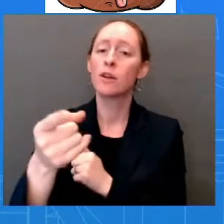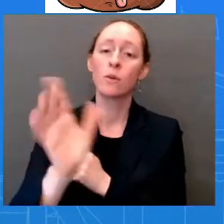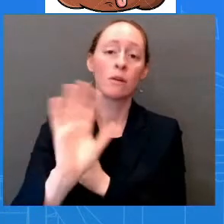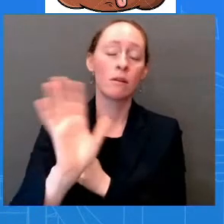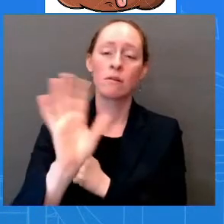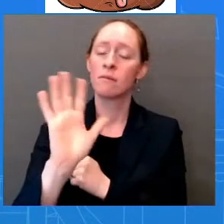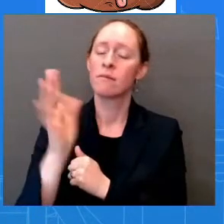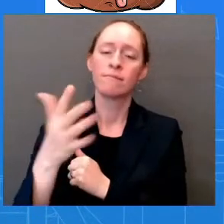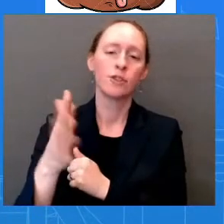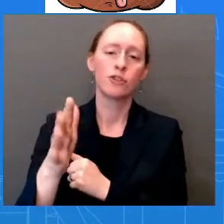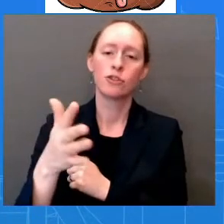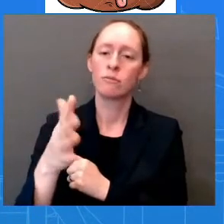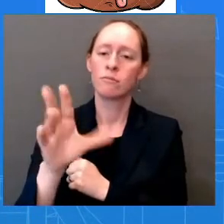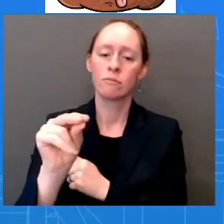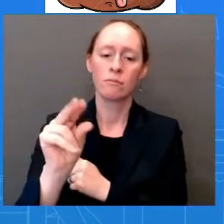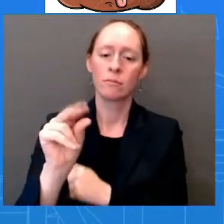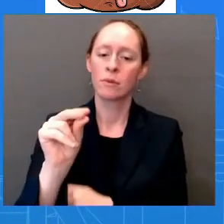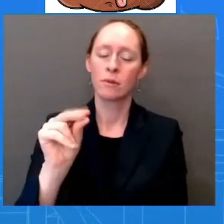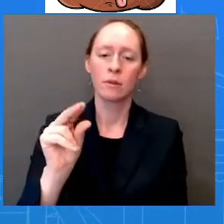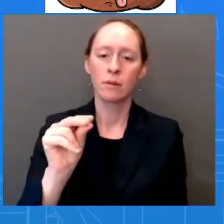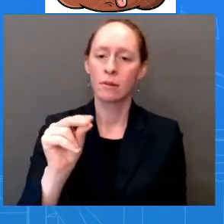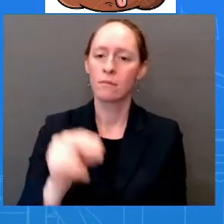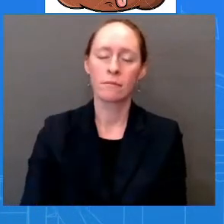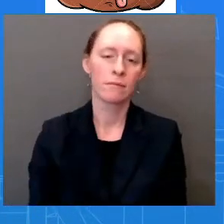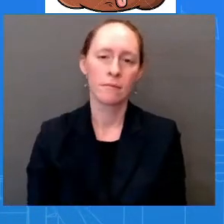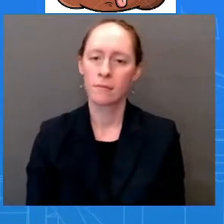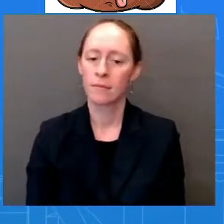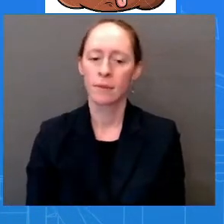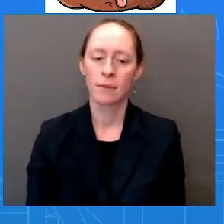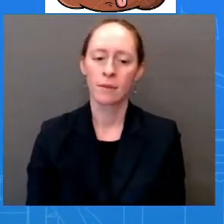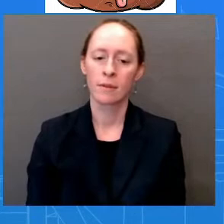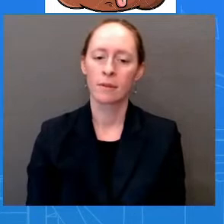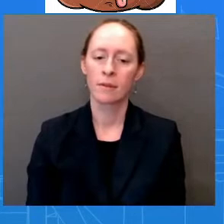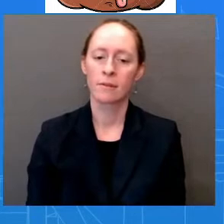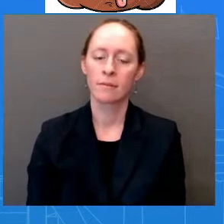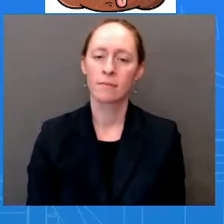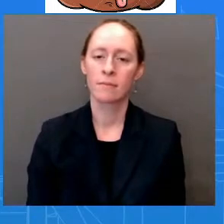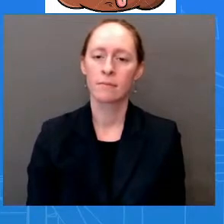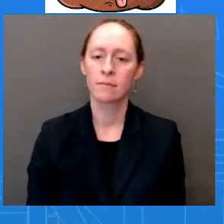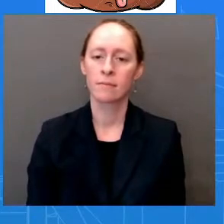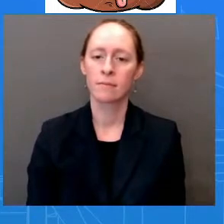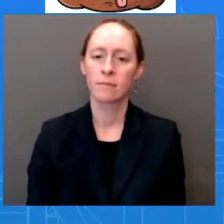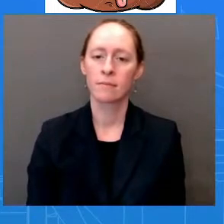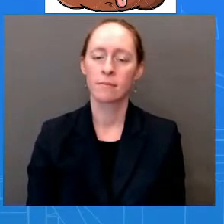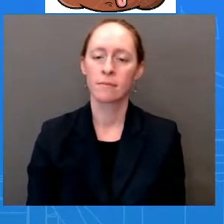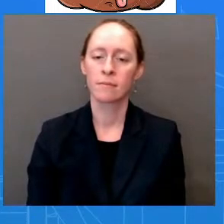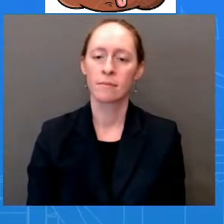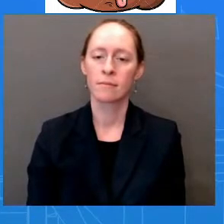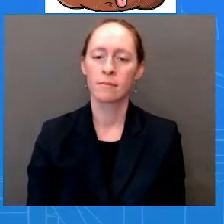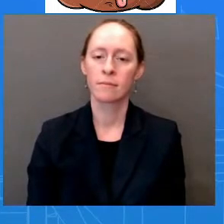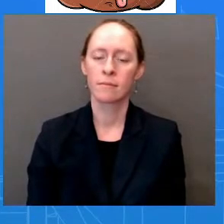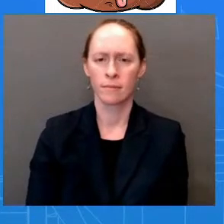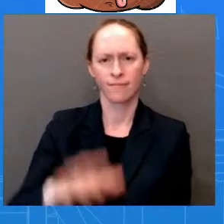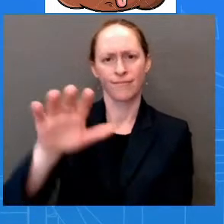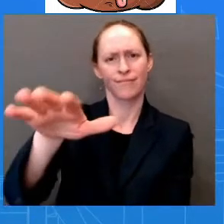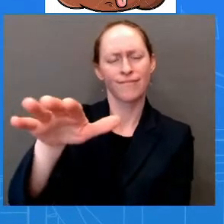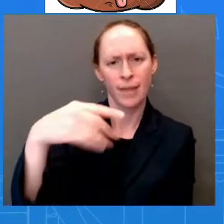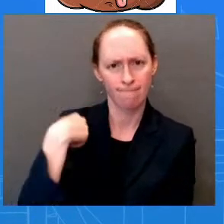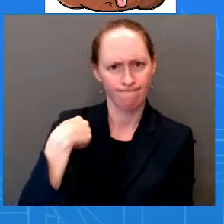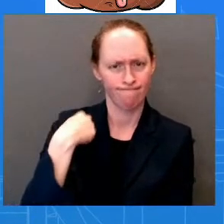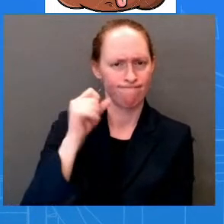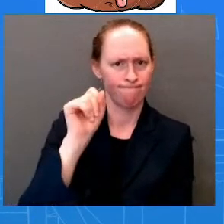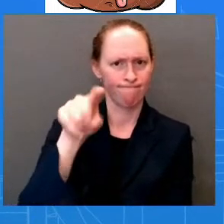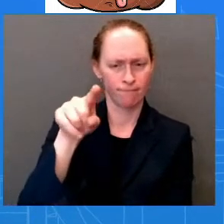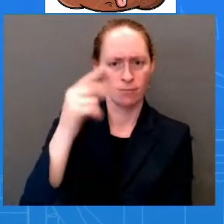says I'm done. You're taking time away from your colleagues. Go ahead. Ooh, she's getting mad. updated bivalent booster. 78%